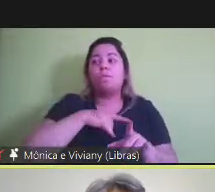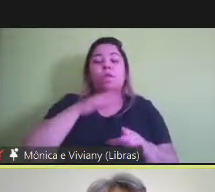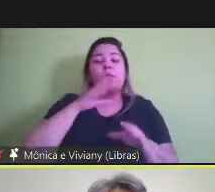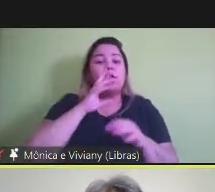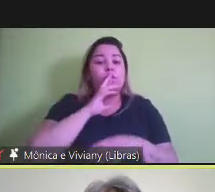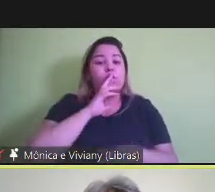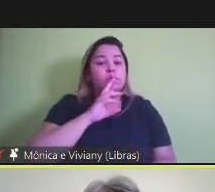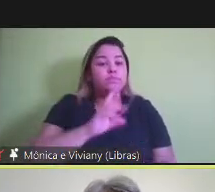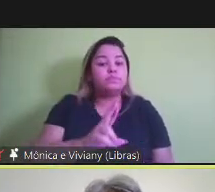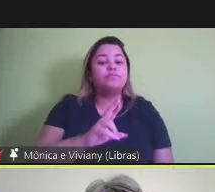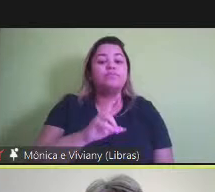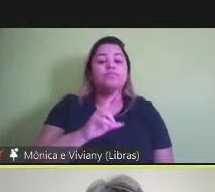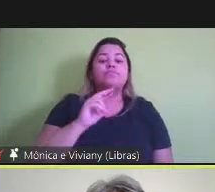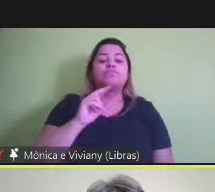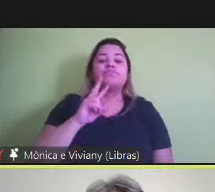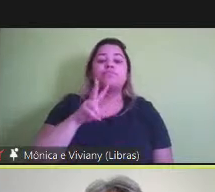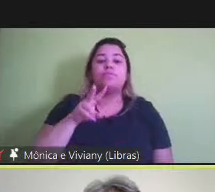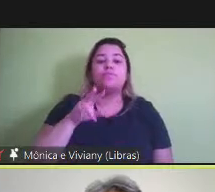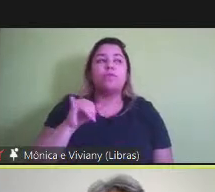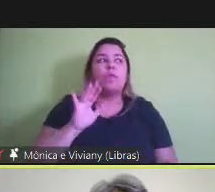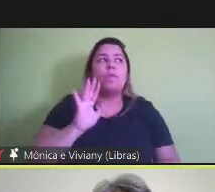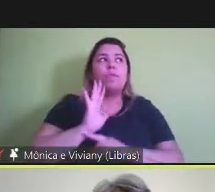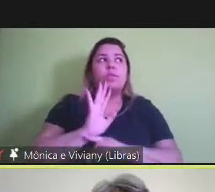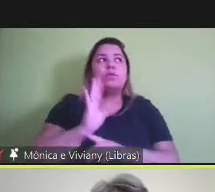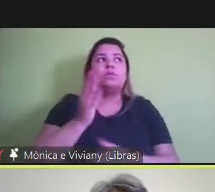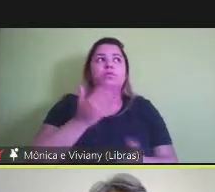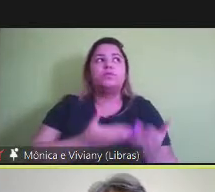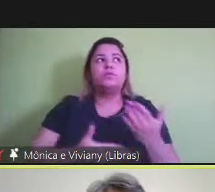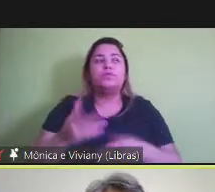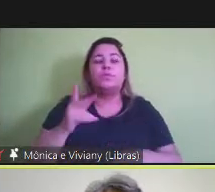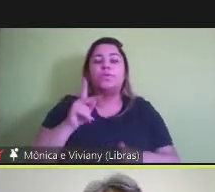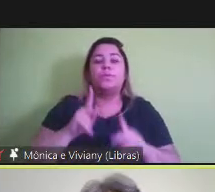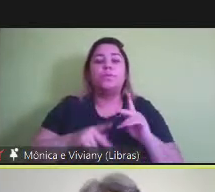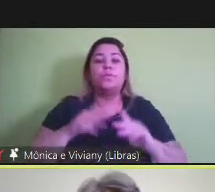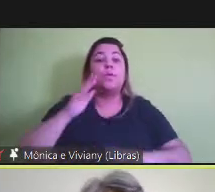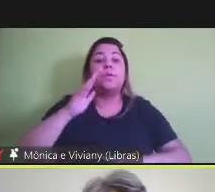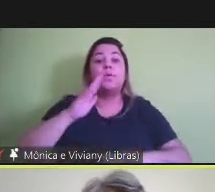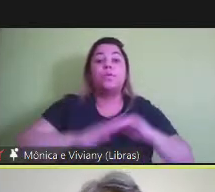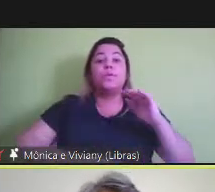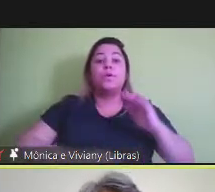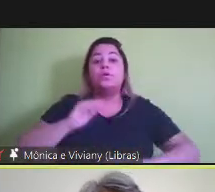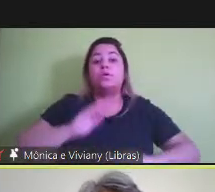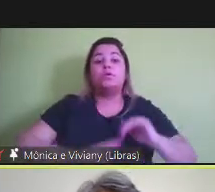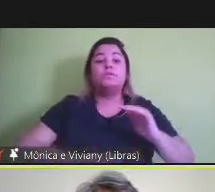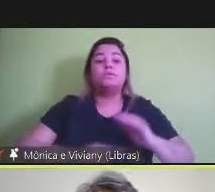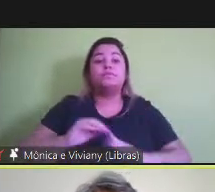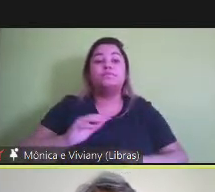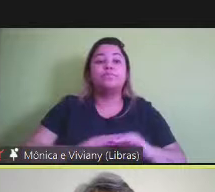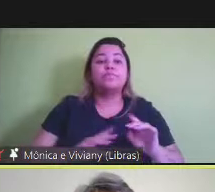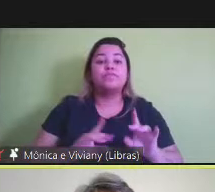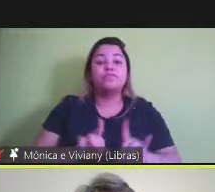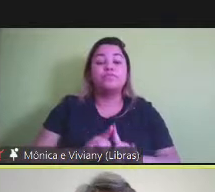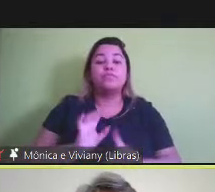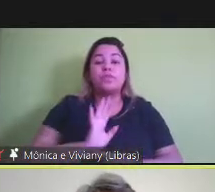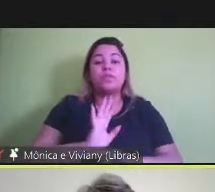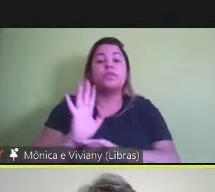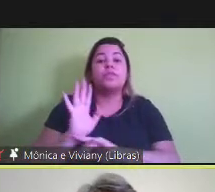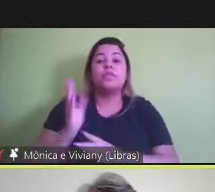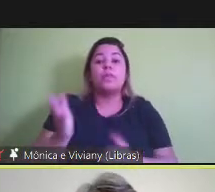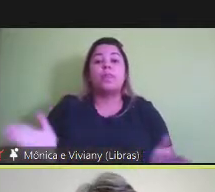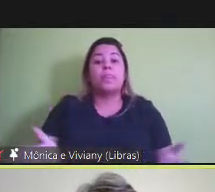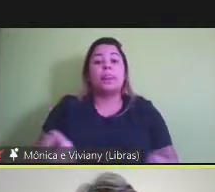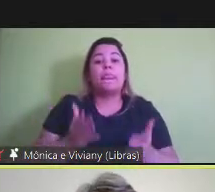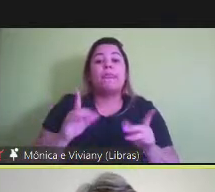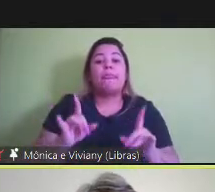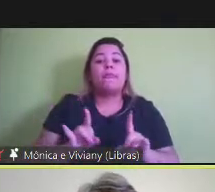interacts with the culture. So this is the person that should be responsible to answer and respond.